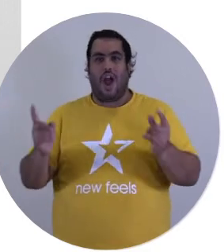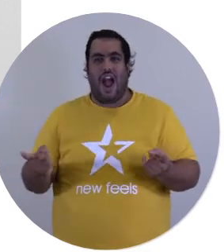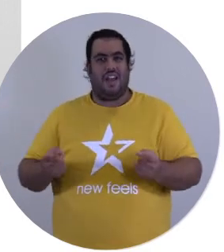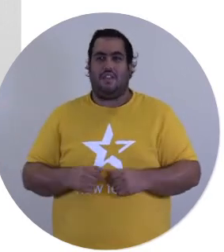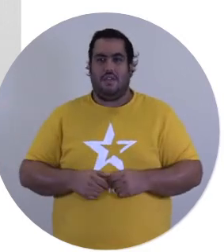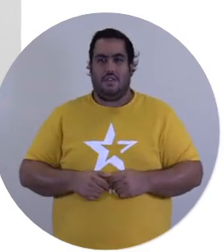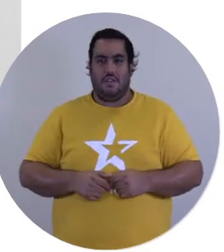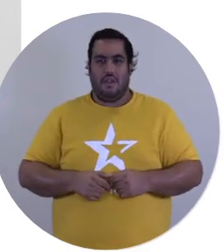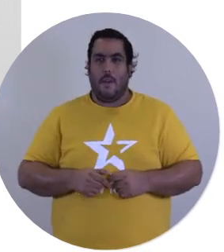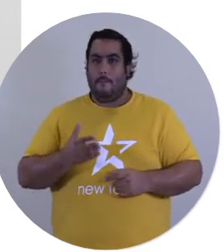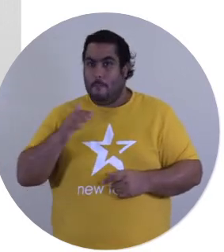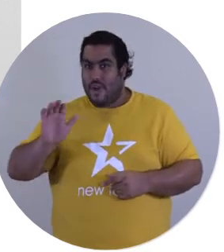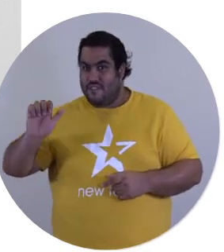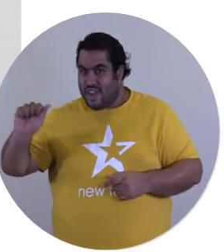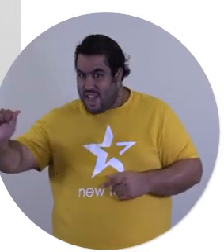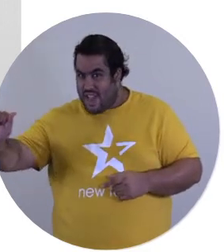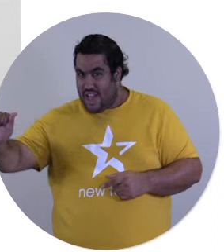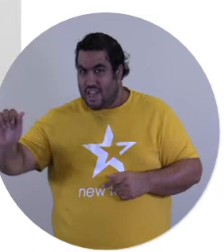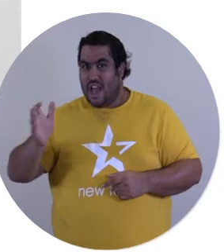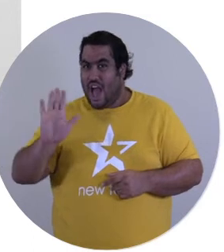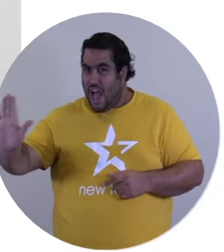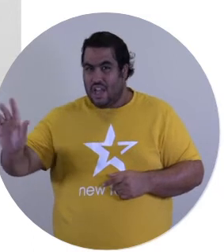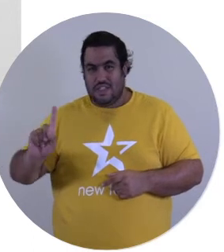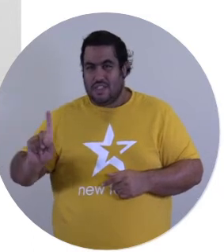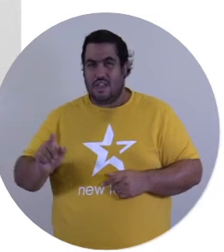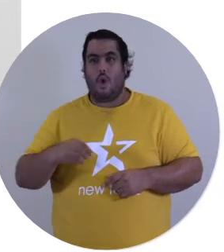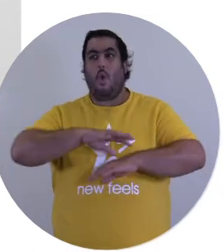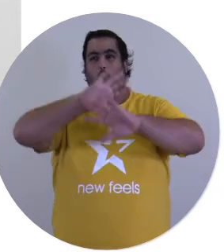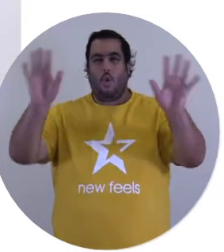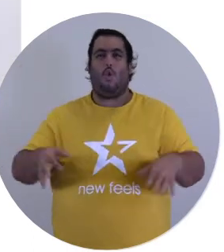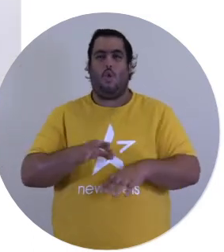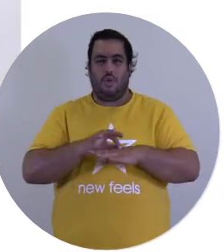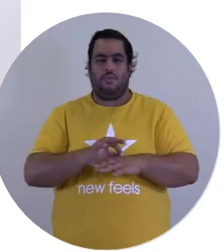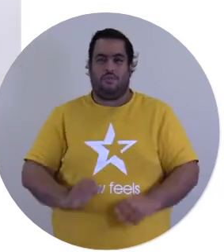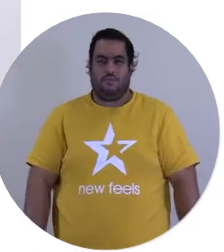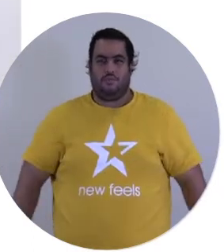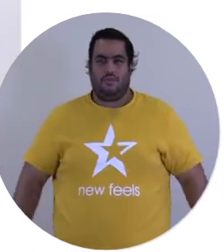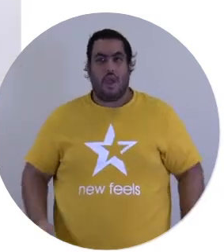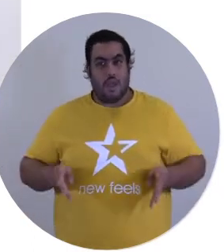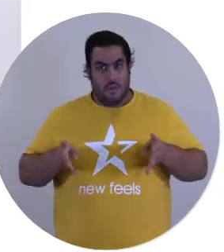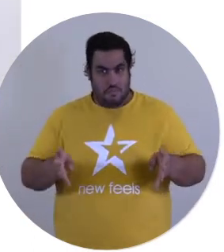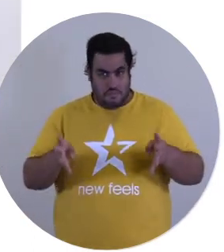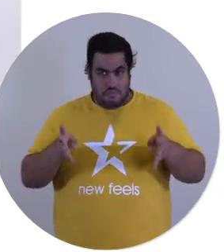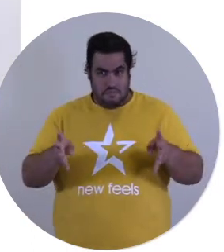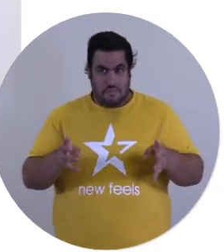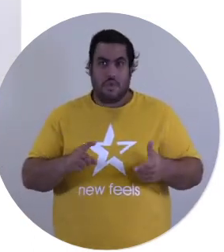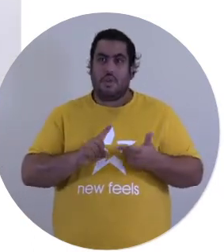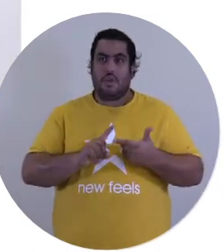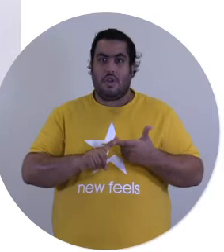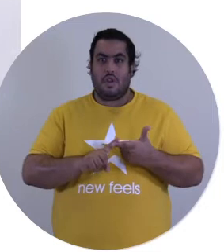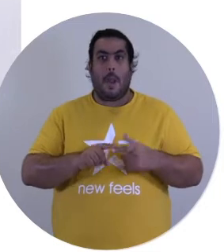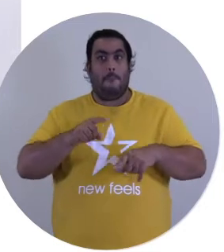be Kuwait has offered its citizens free public services, such as transportation